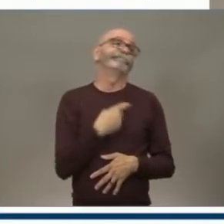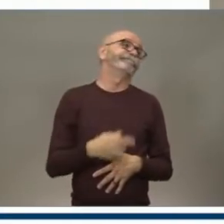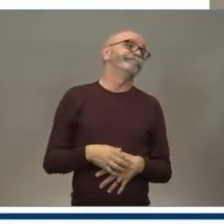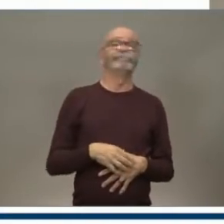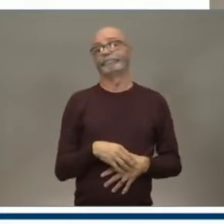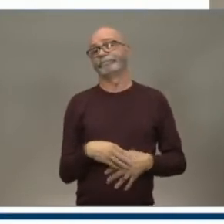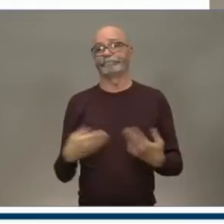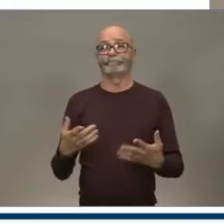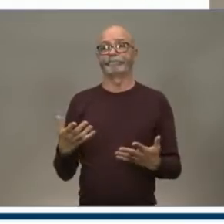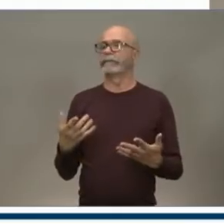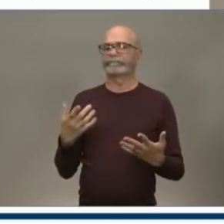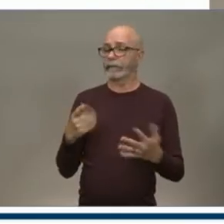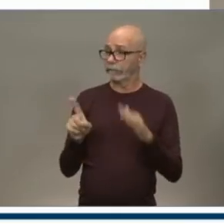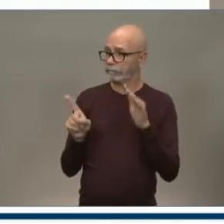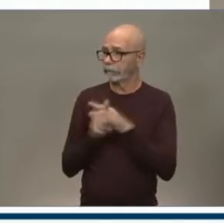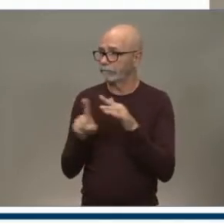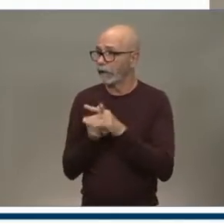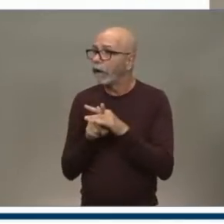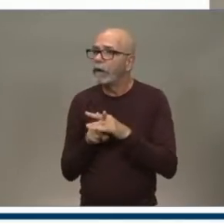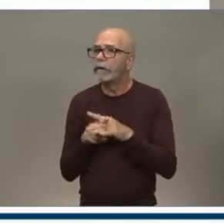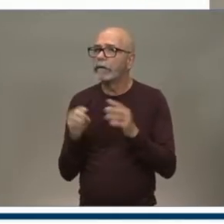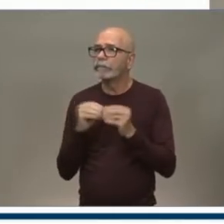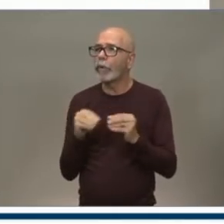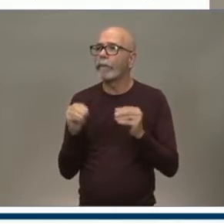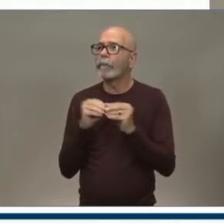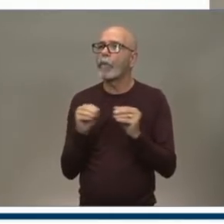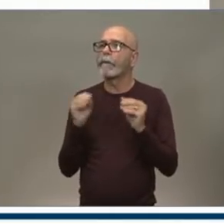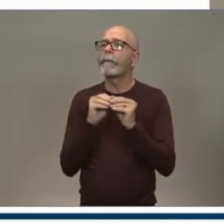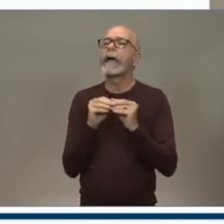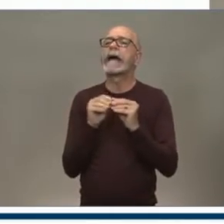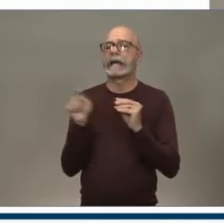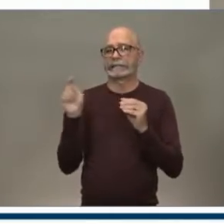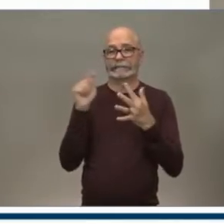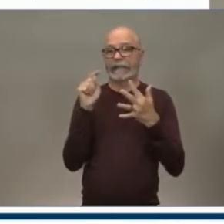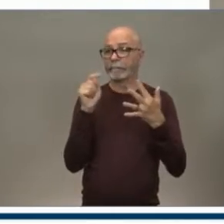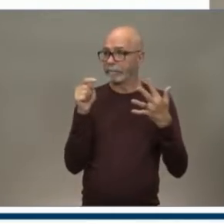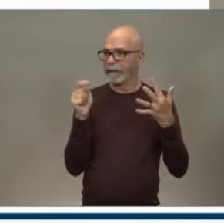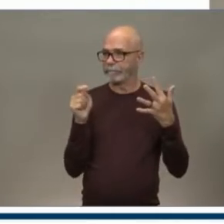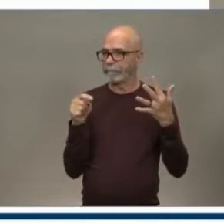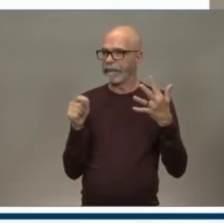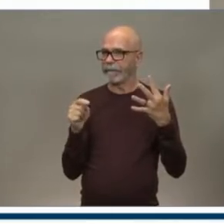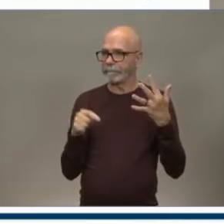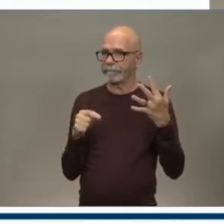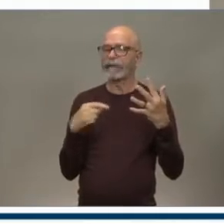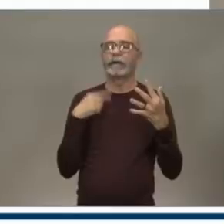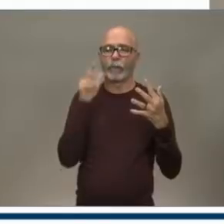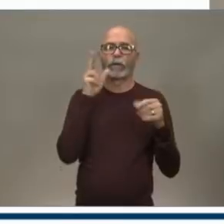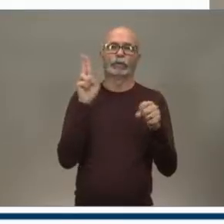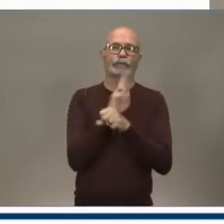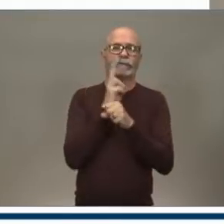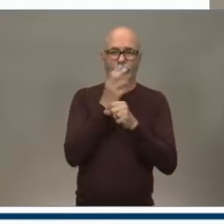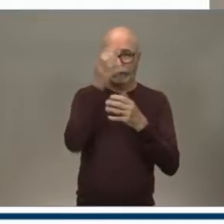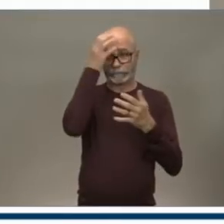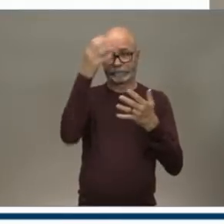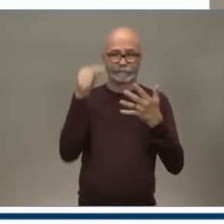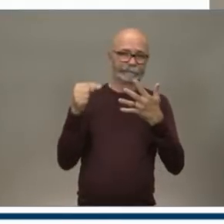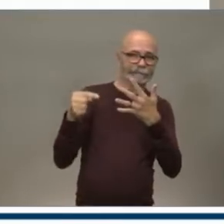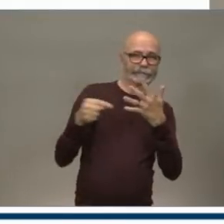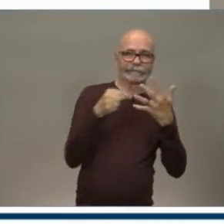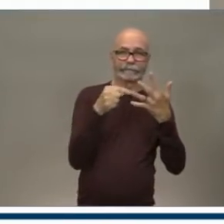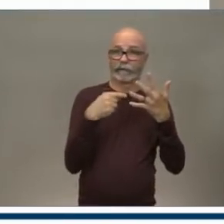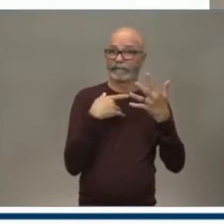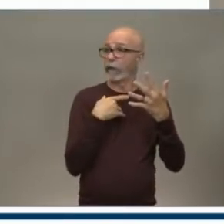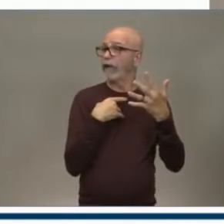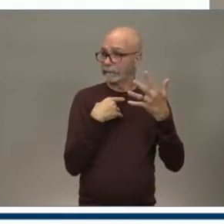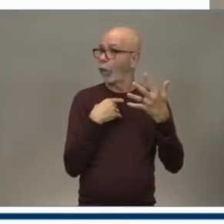we will use that as we respond to individual events. We are nowhere near that with these 2 schools.